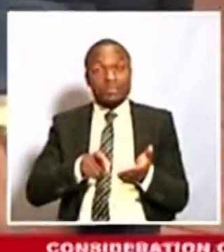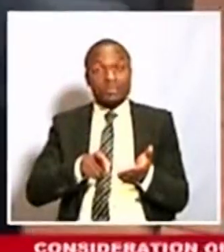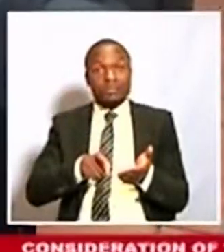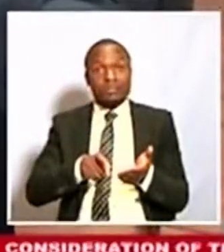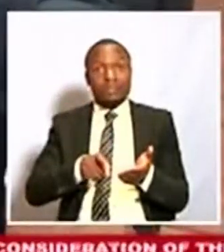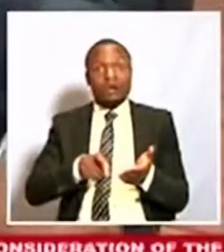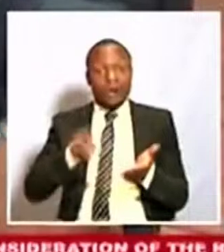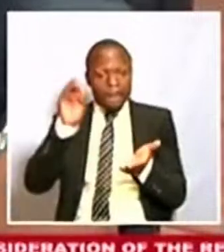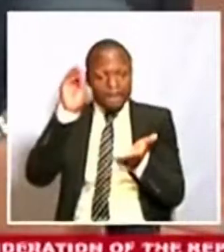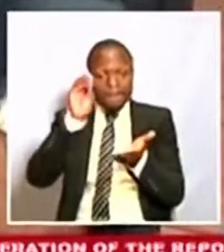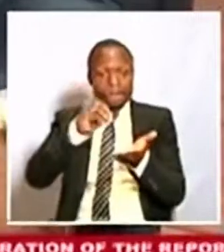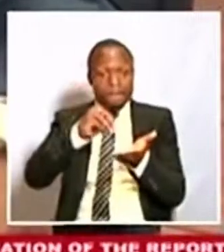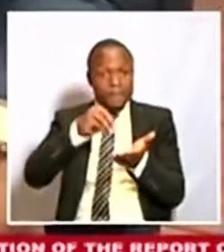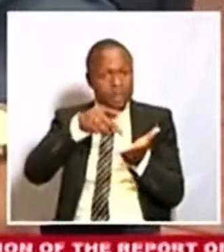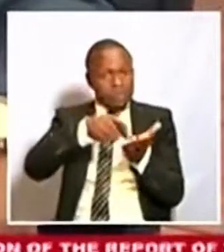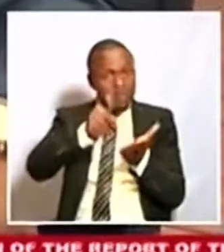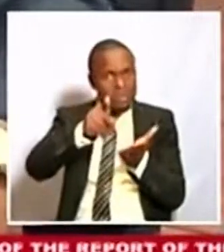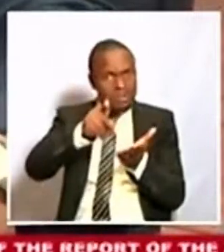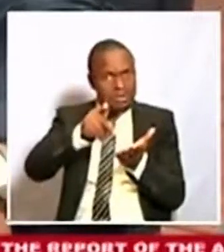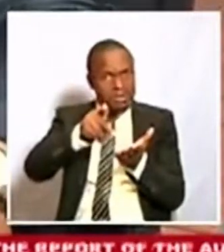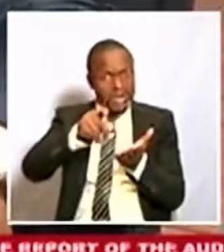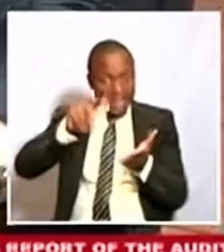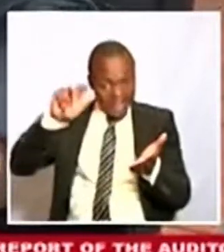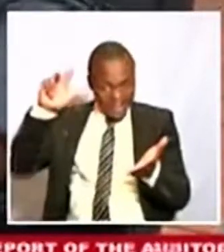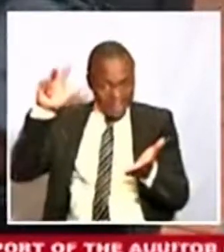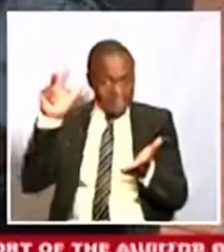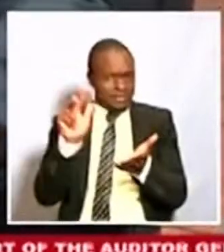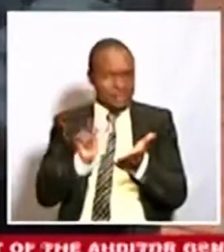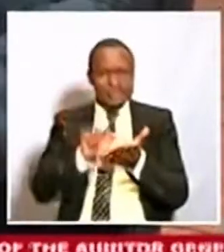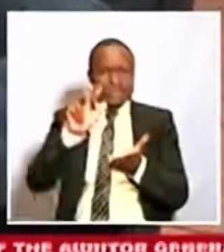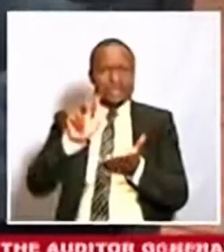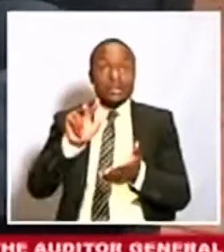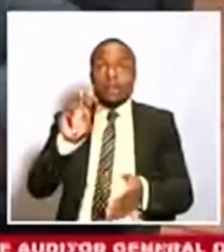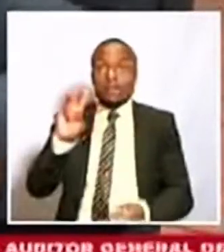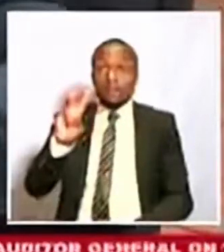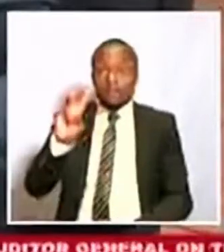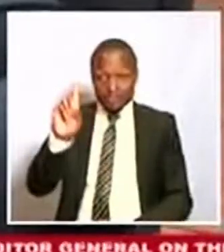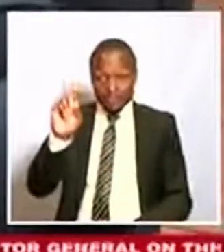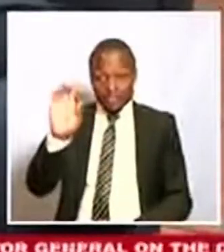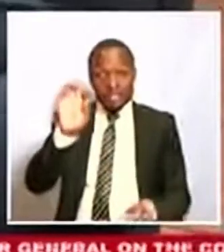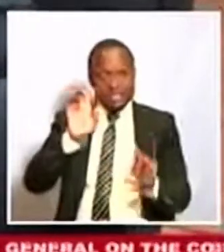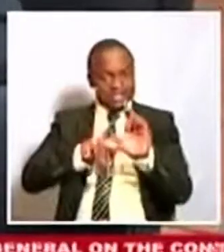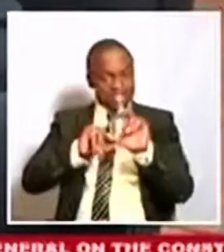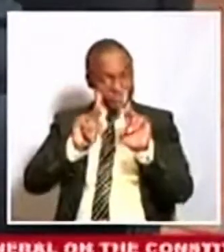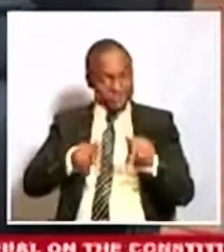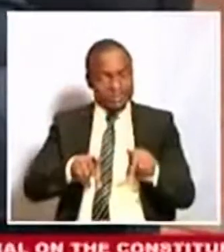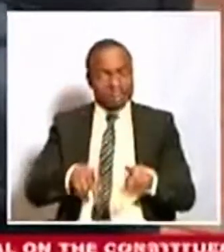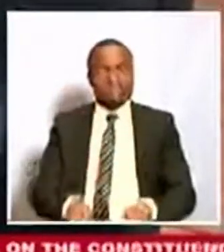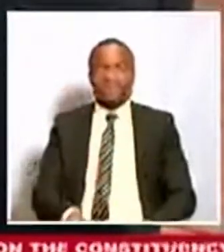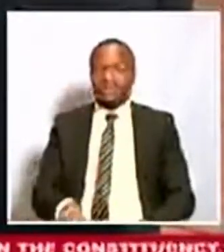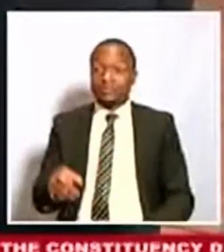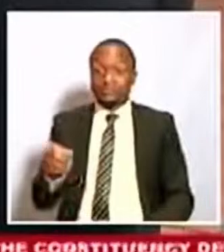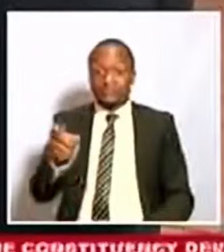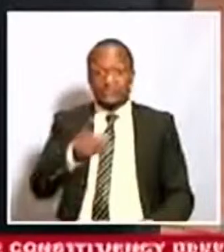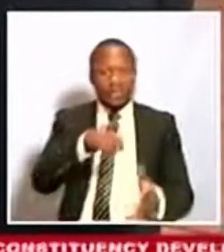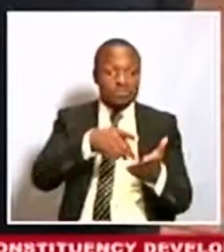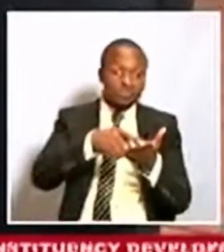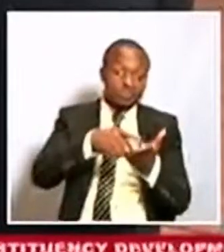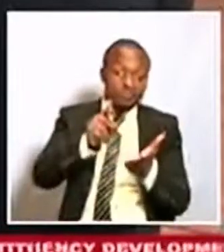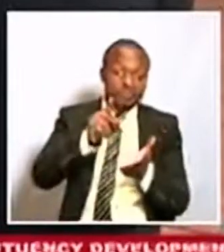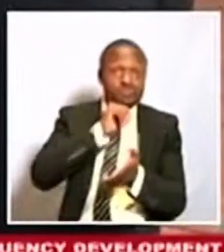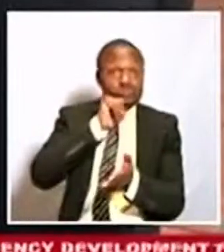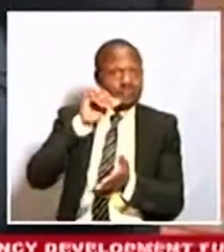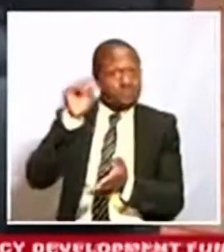on that signature from the WDC chairman. They paid, I